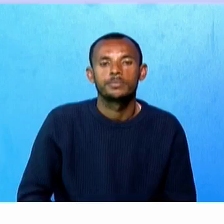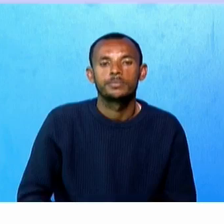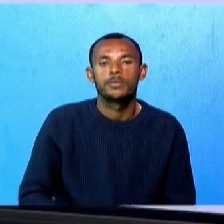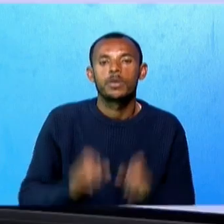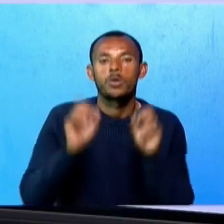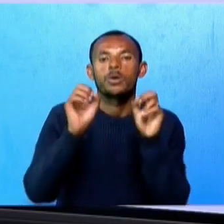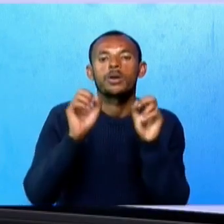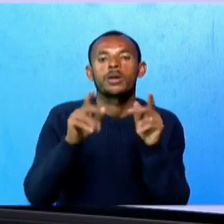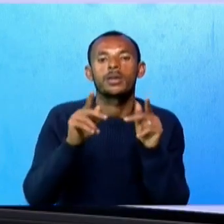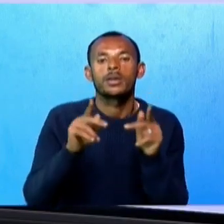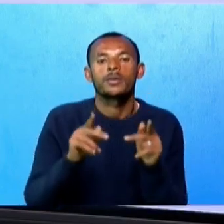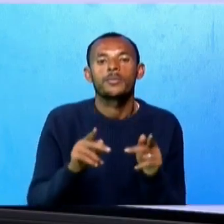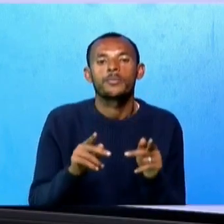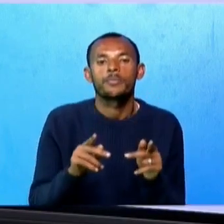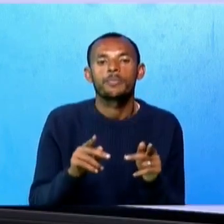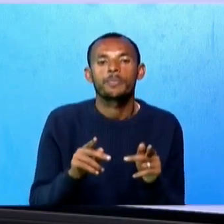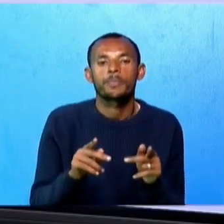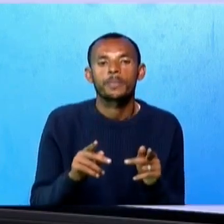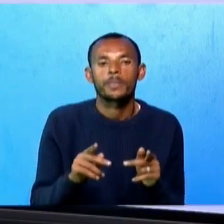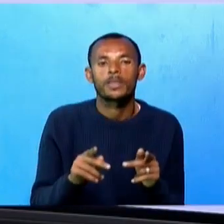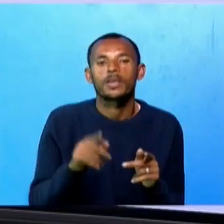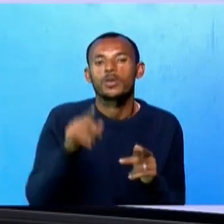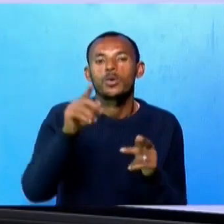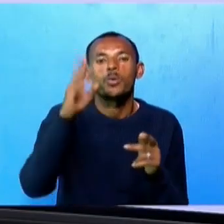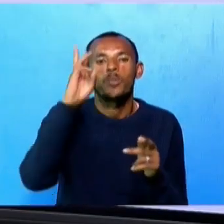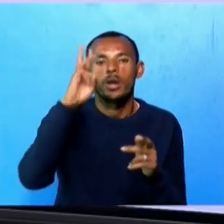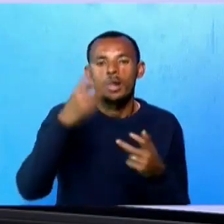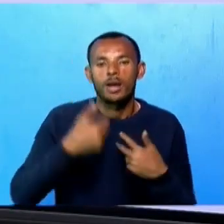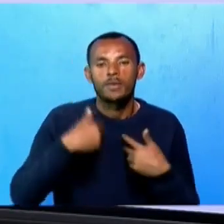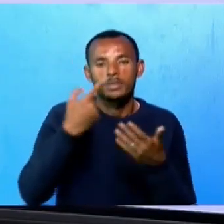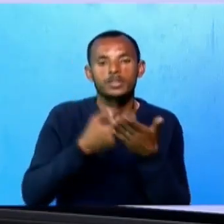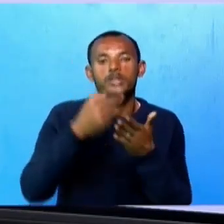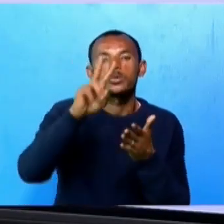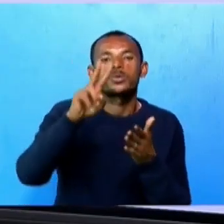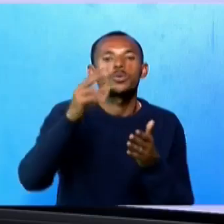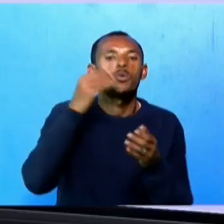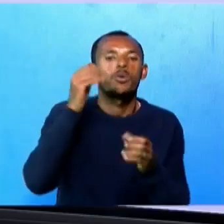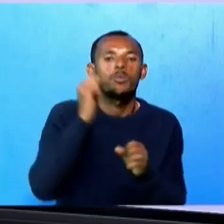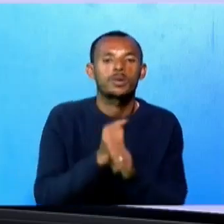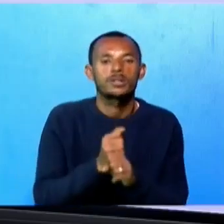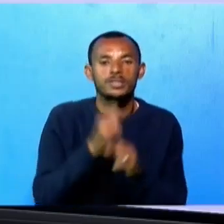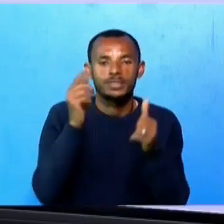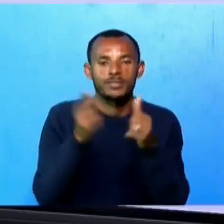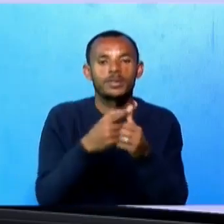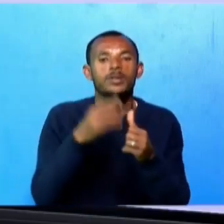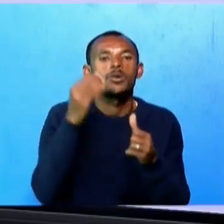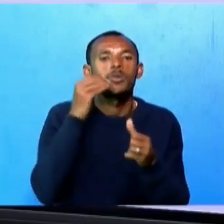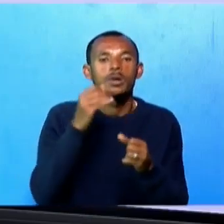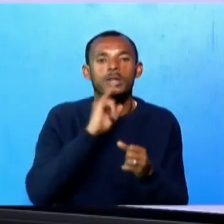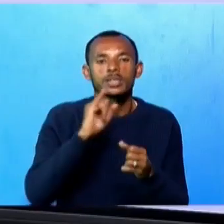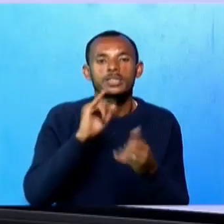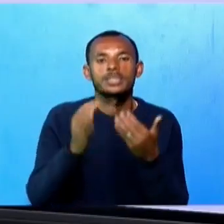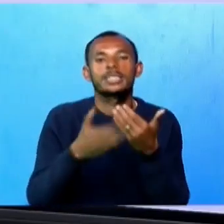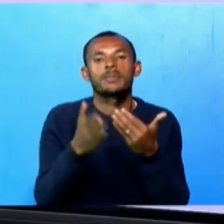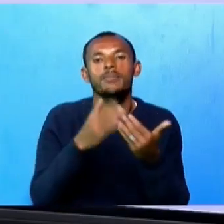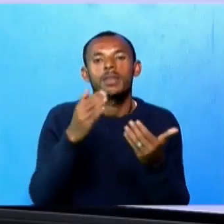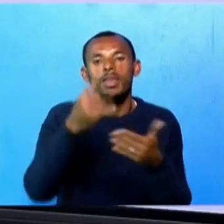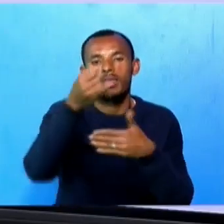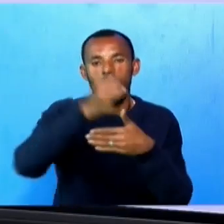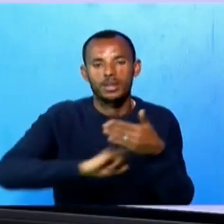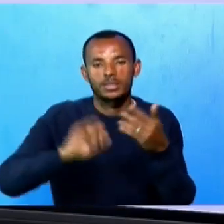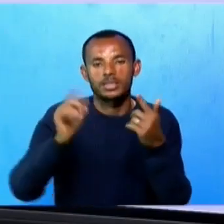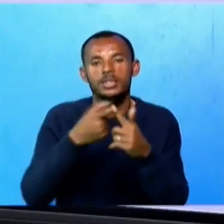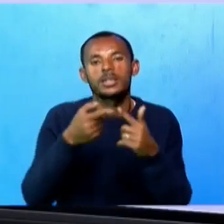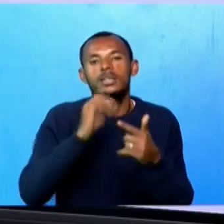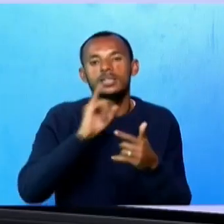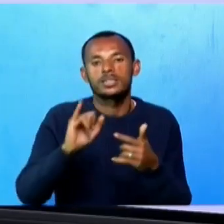Okay, so you'll have these two homework. The first one is about simple interest, and the second one